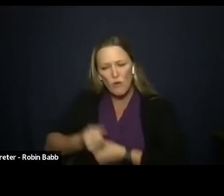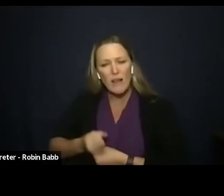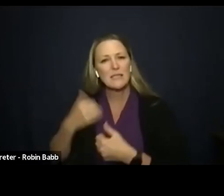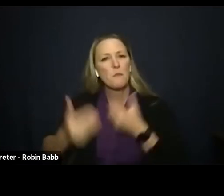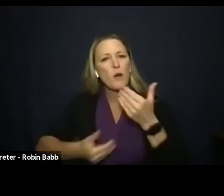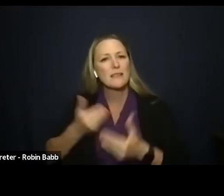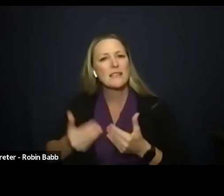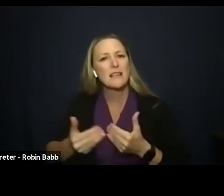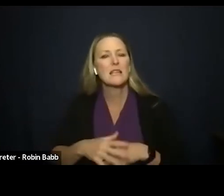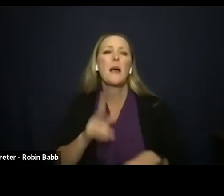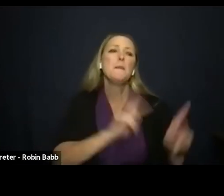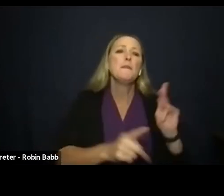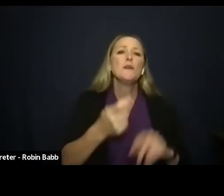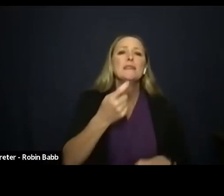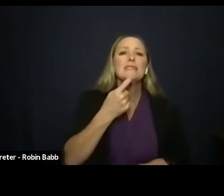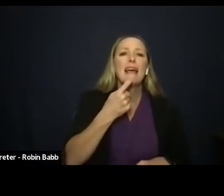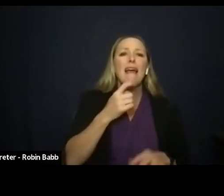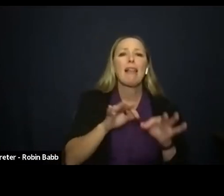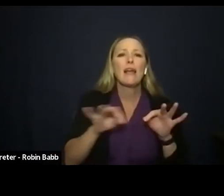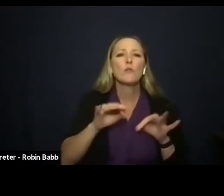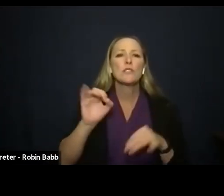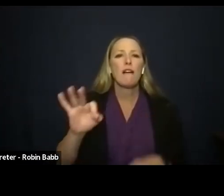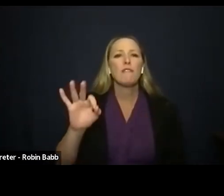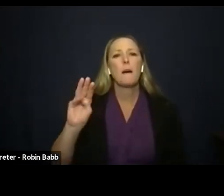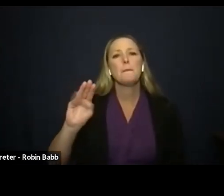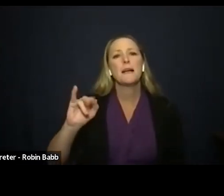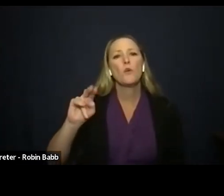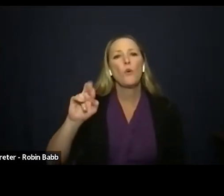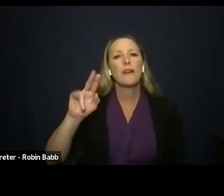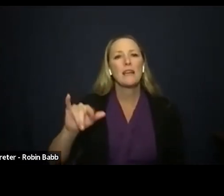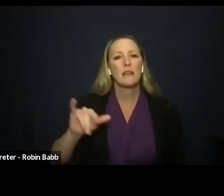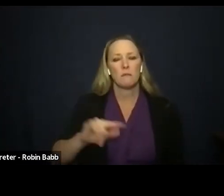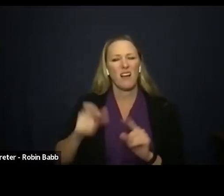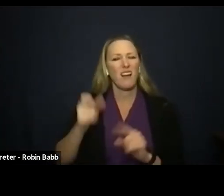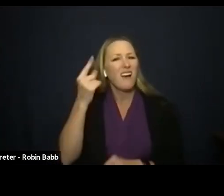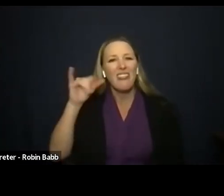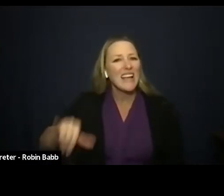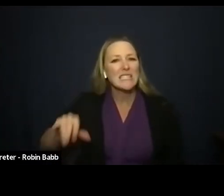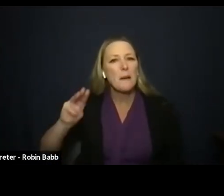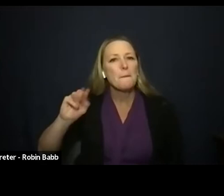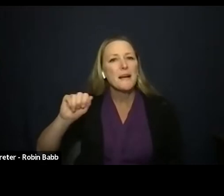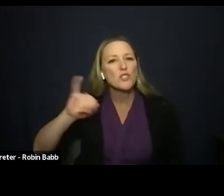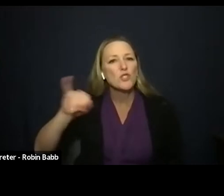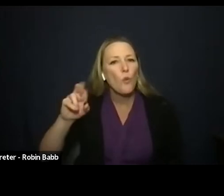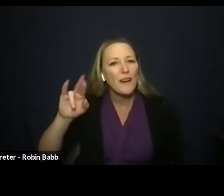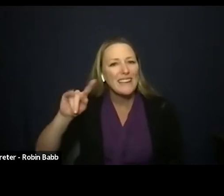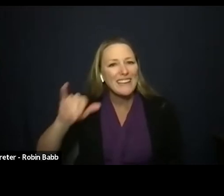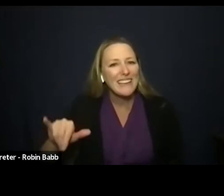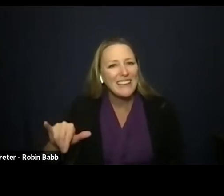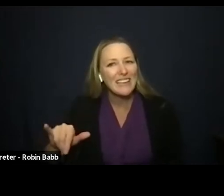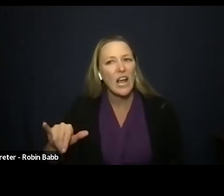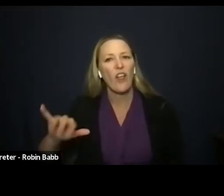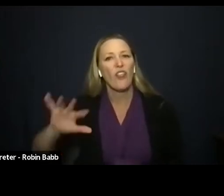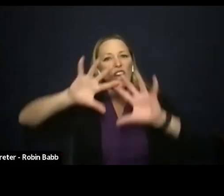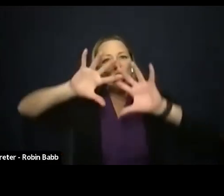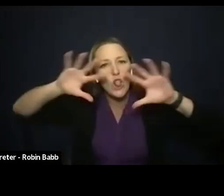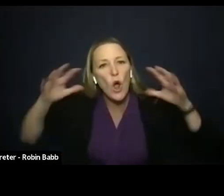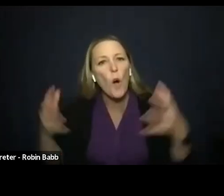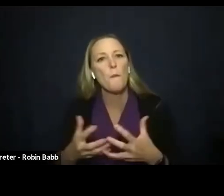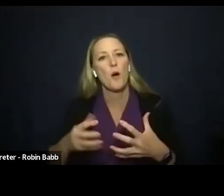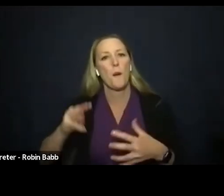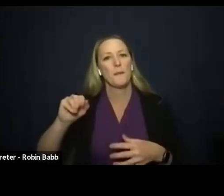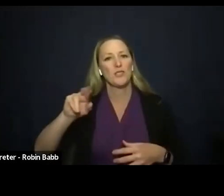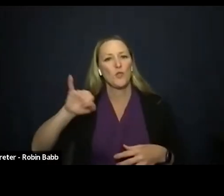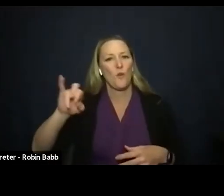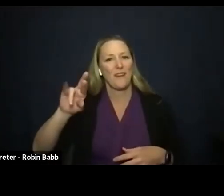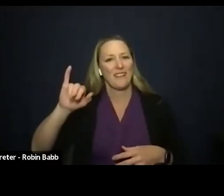keep using the language of minority but really we're talking about a majority we're talking about the global majority we're talking about a majority of students of color in our